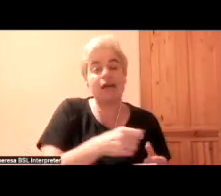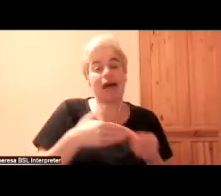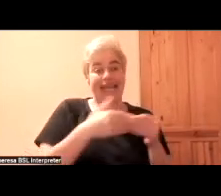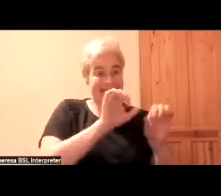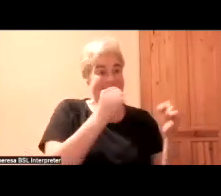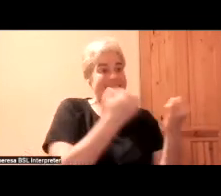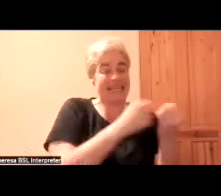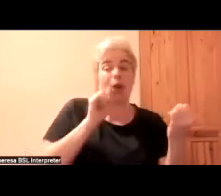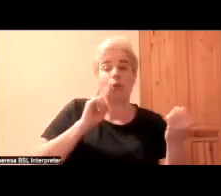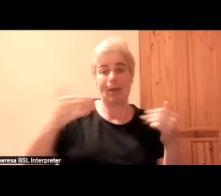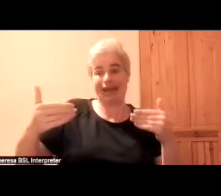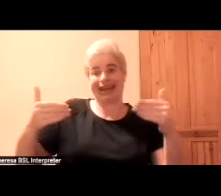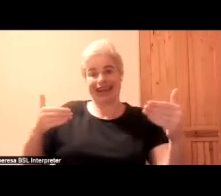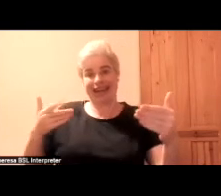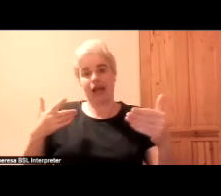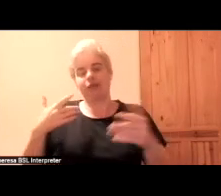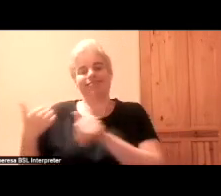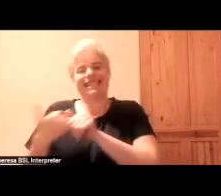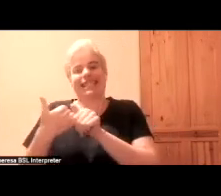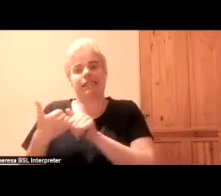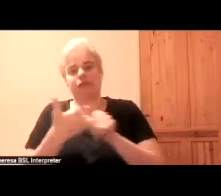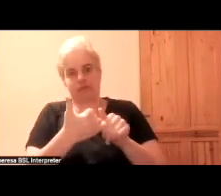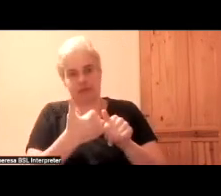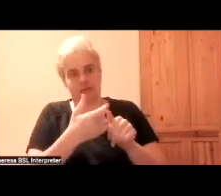with women as assistants.